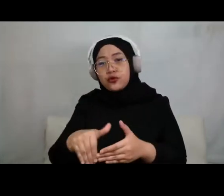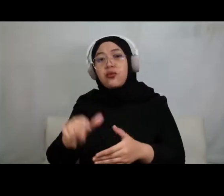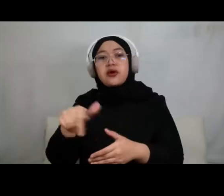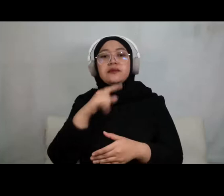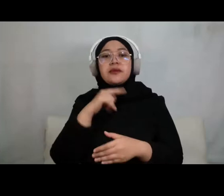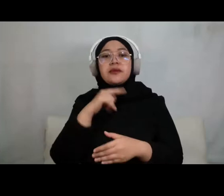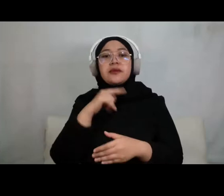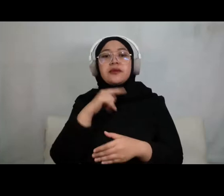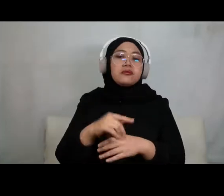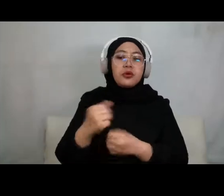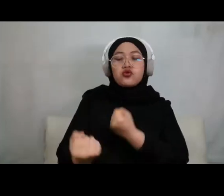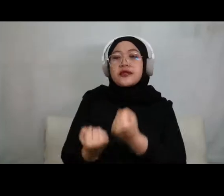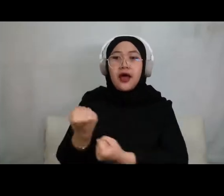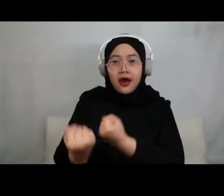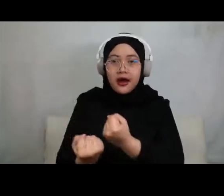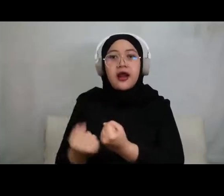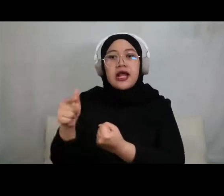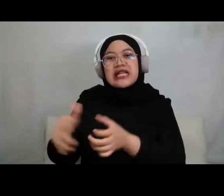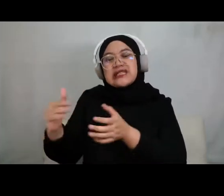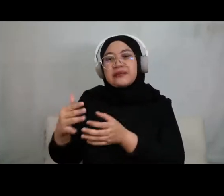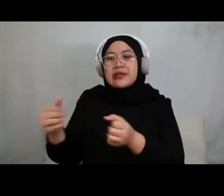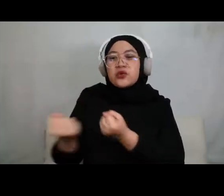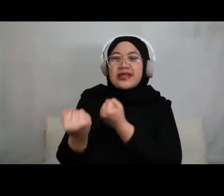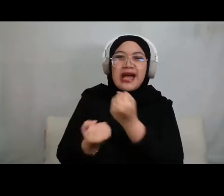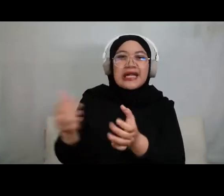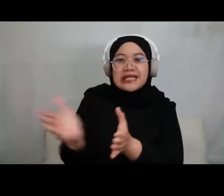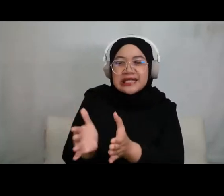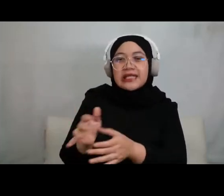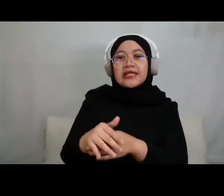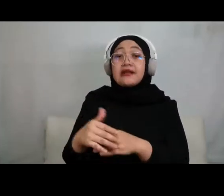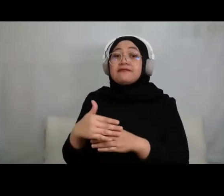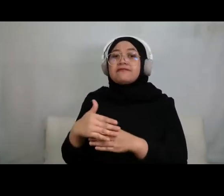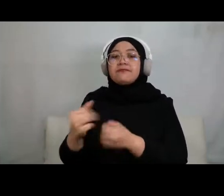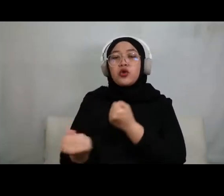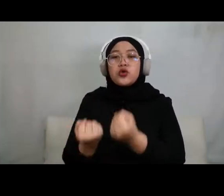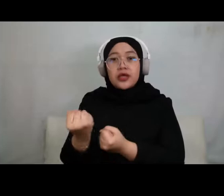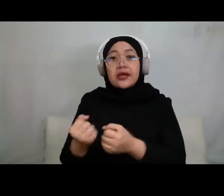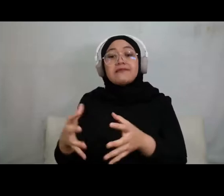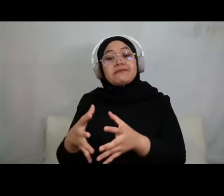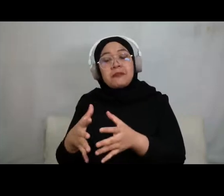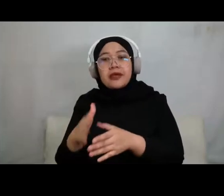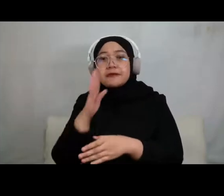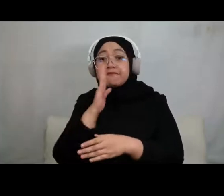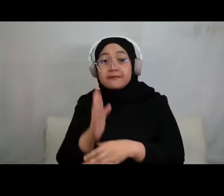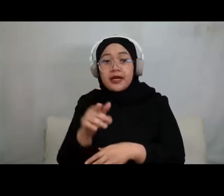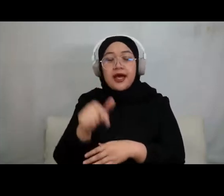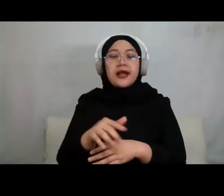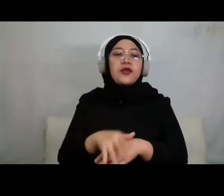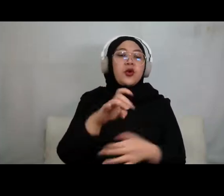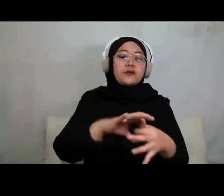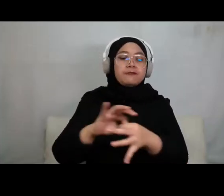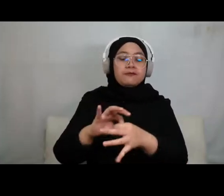medium enterprise cooperative. Compared to 2019, we're probably not in a better position in answering all of these